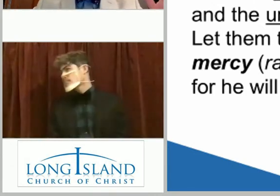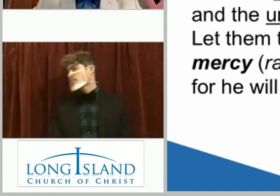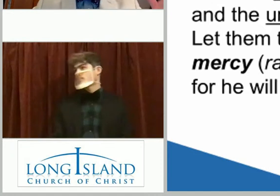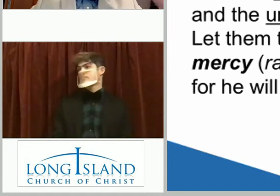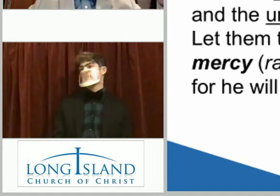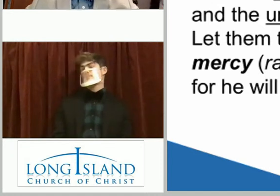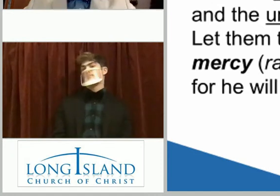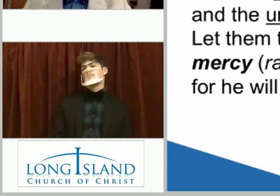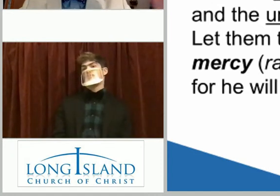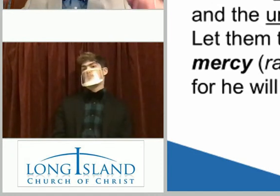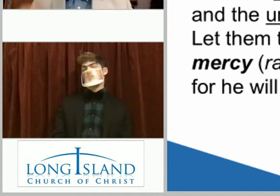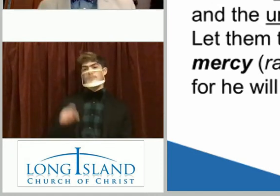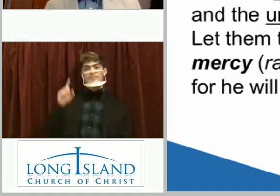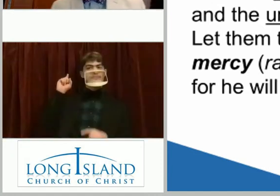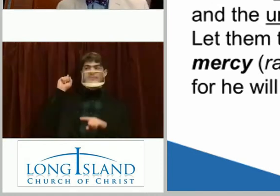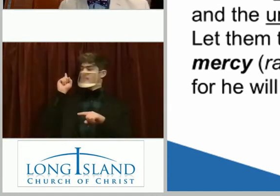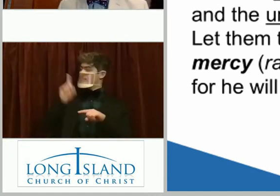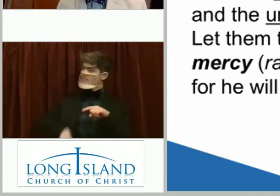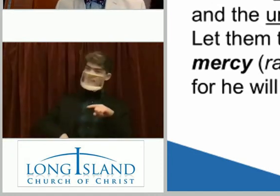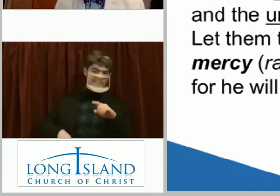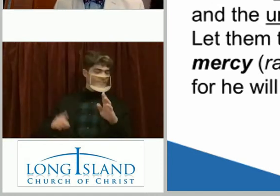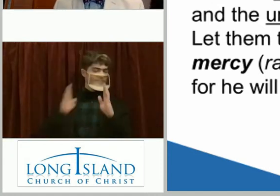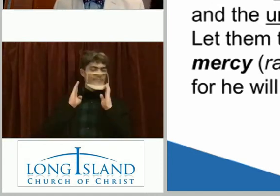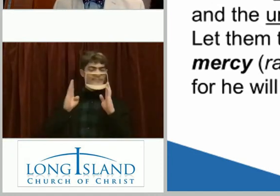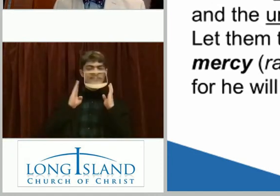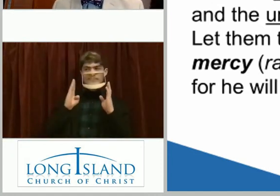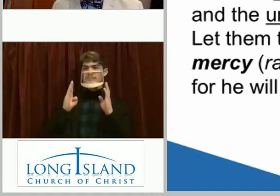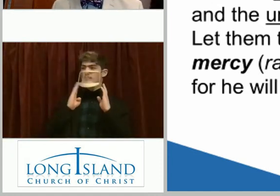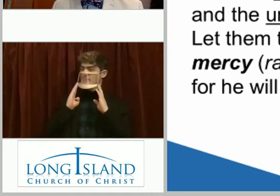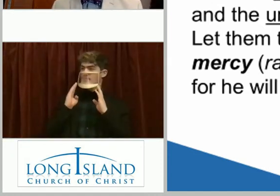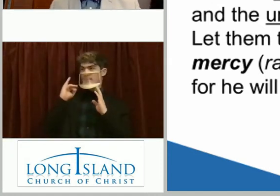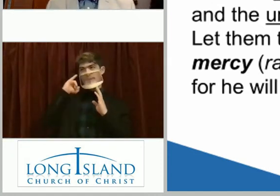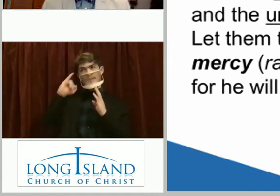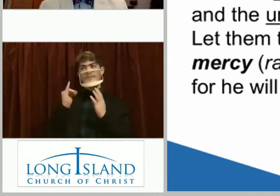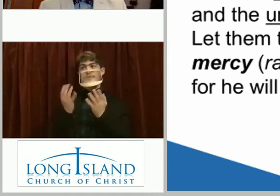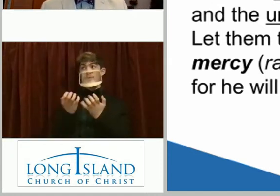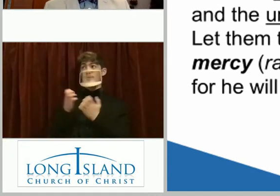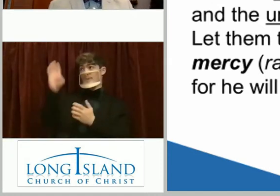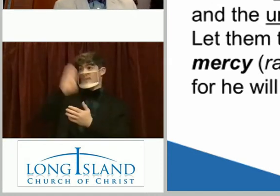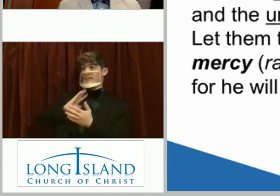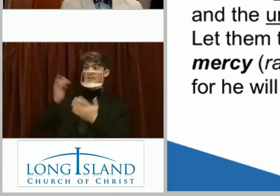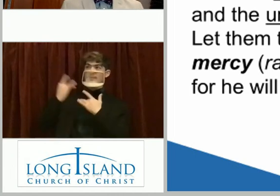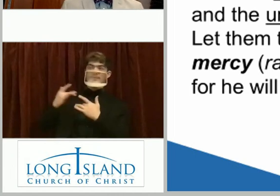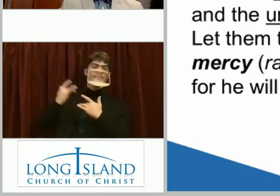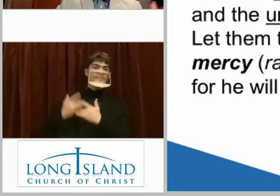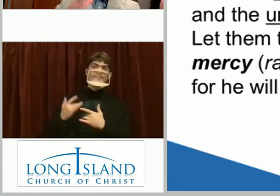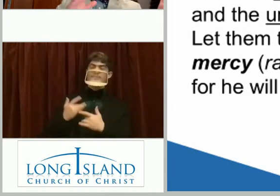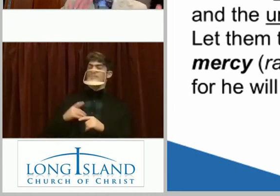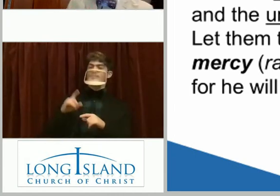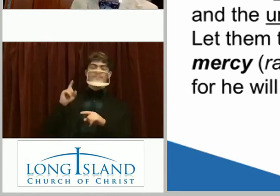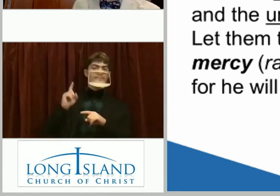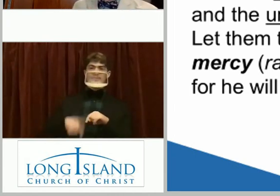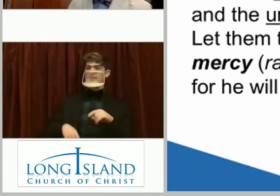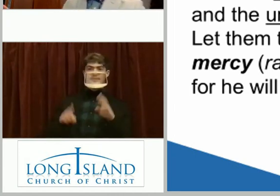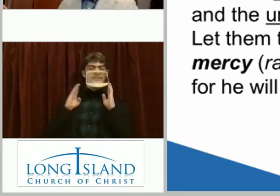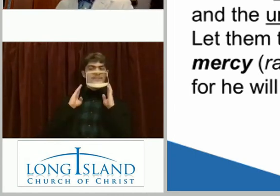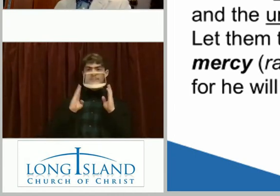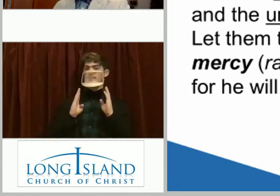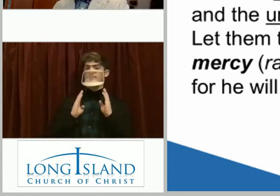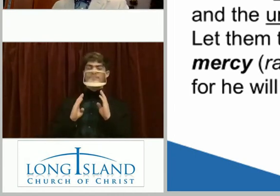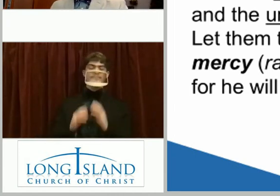back to seeking the great compassion of God. If anything, our ways and our thoughts are going to drive us